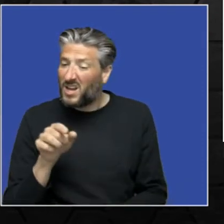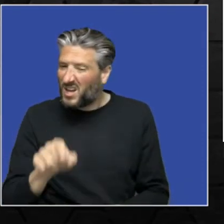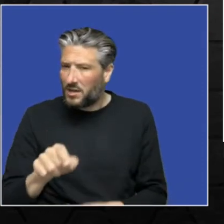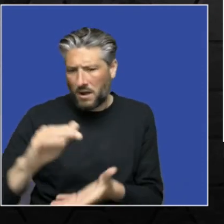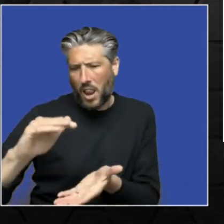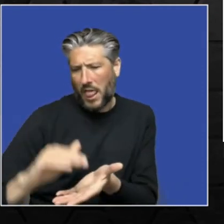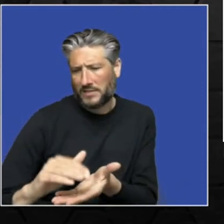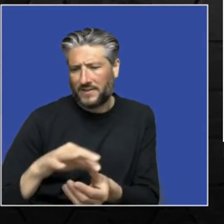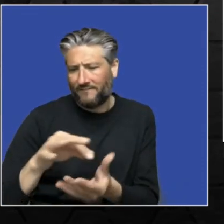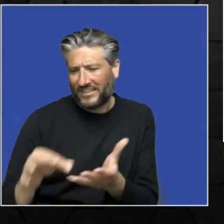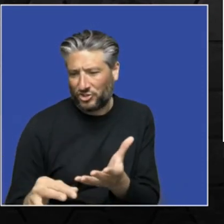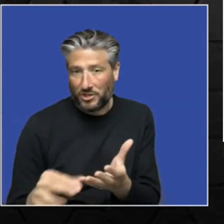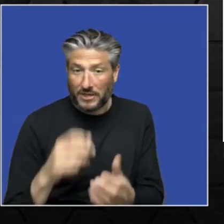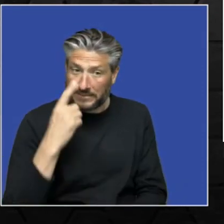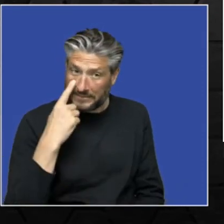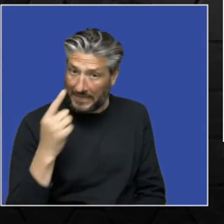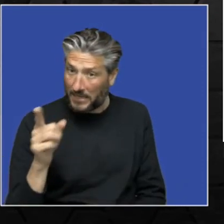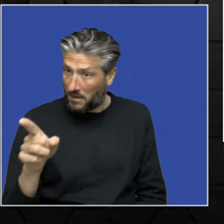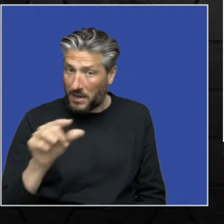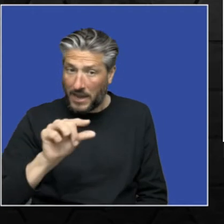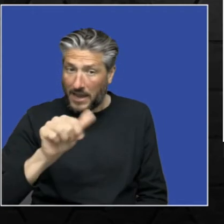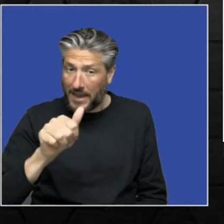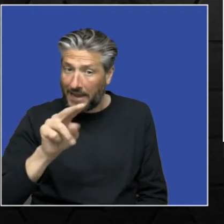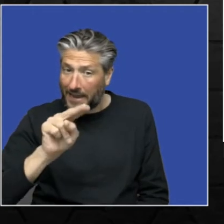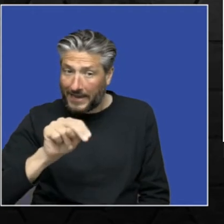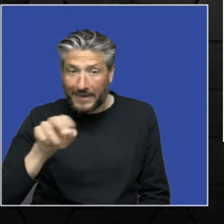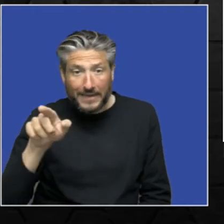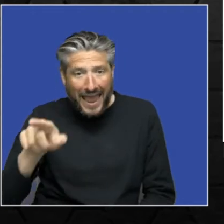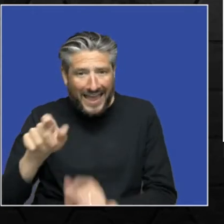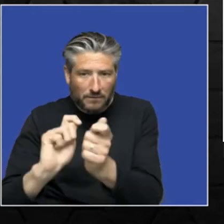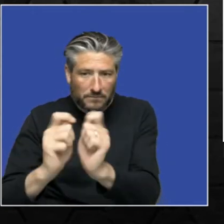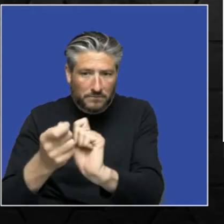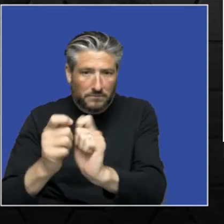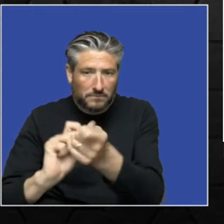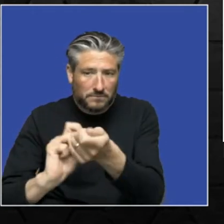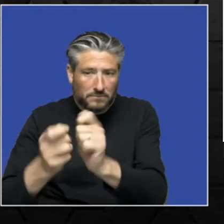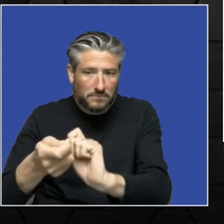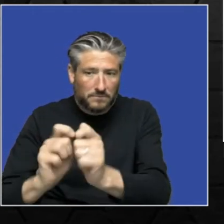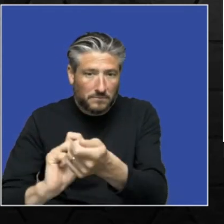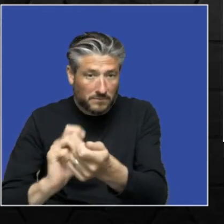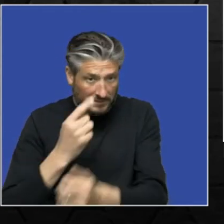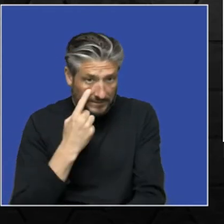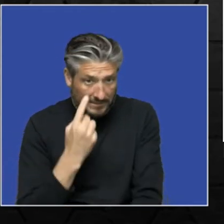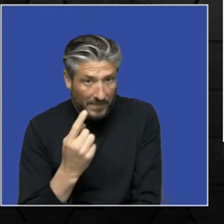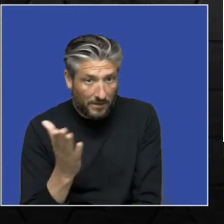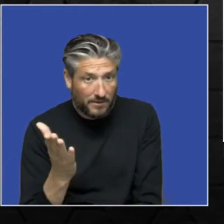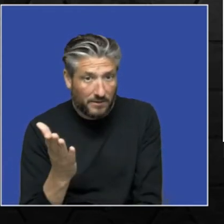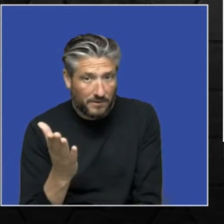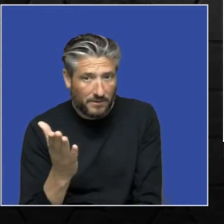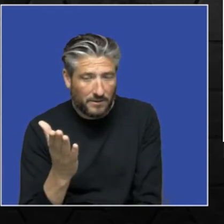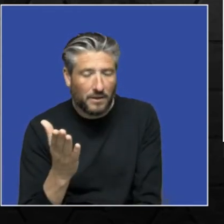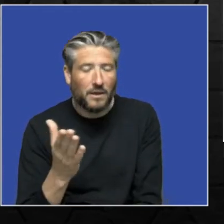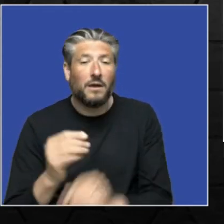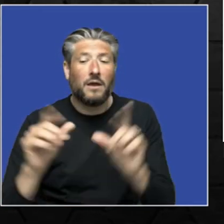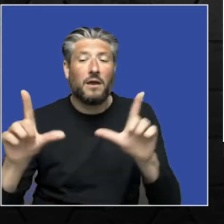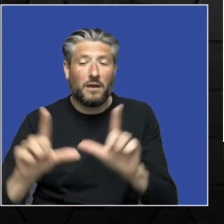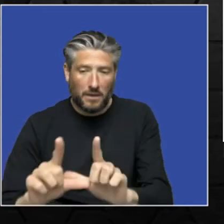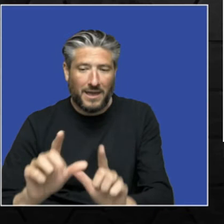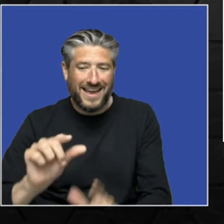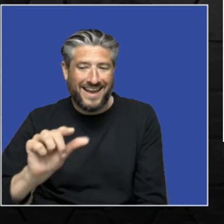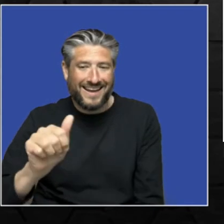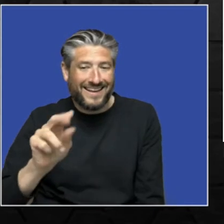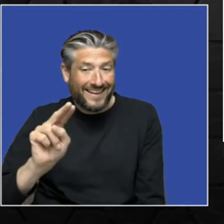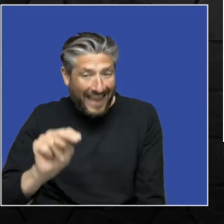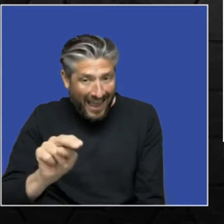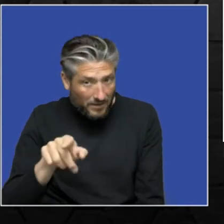is changing over here, right? So just try that. Maybe I want the GAN to have more features of this particular